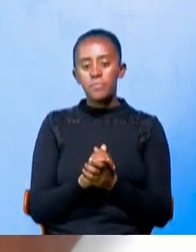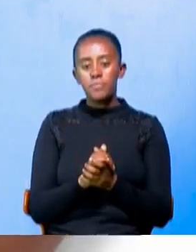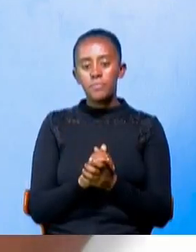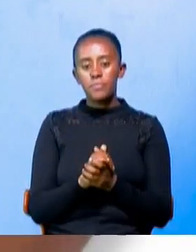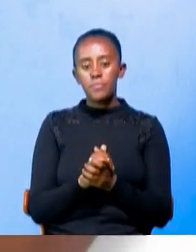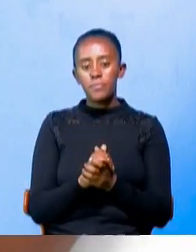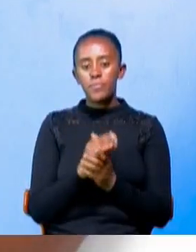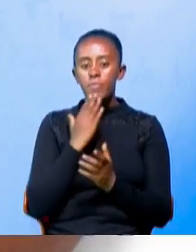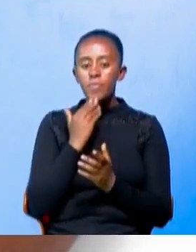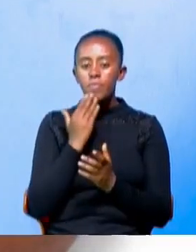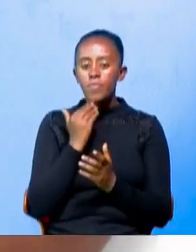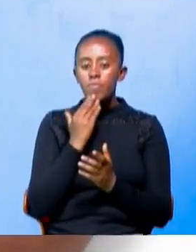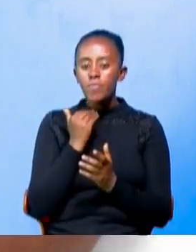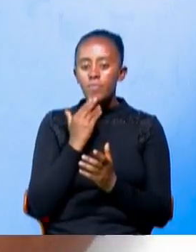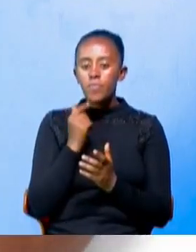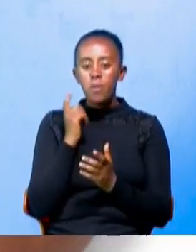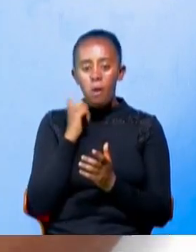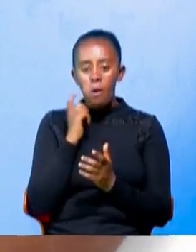sweet.